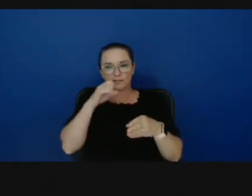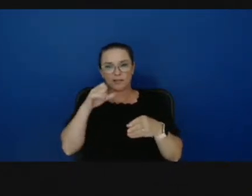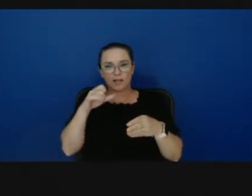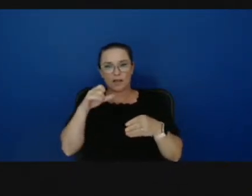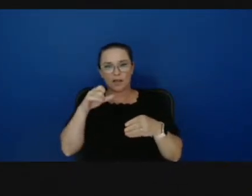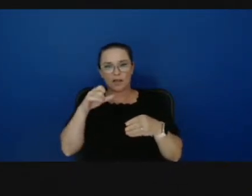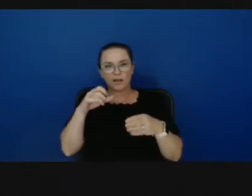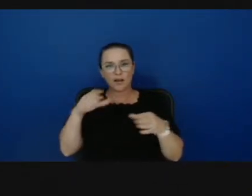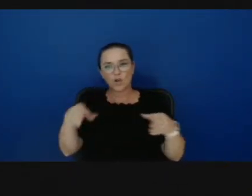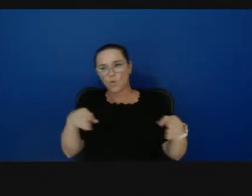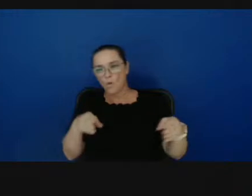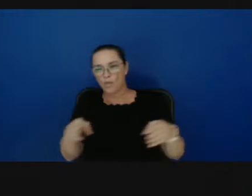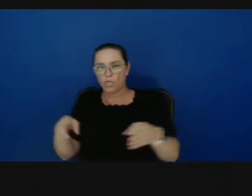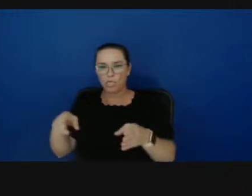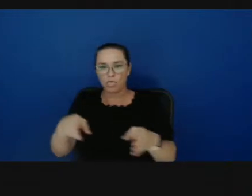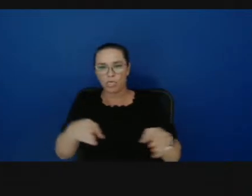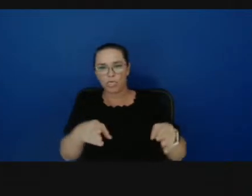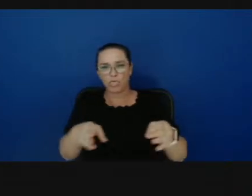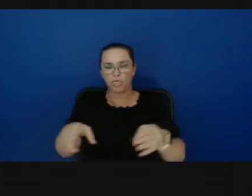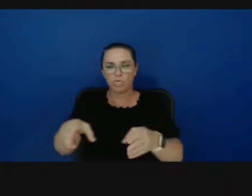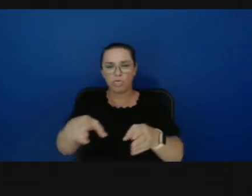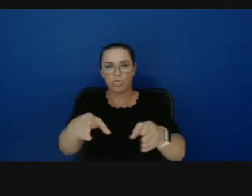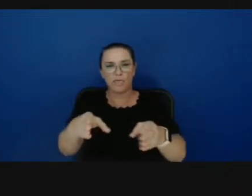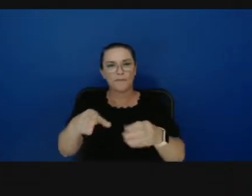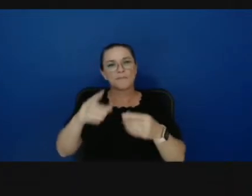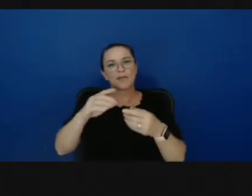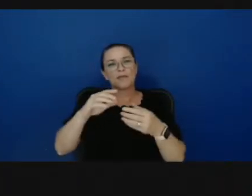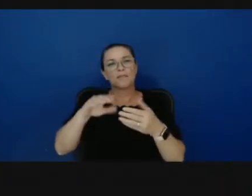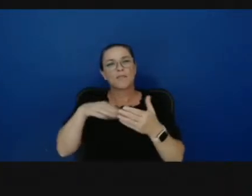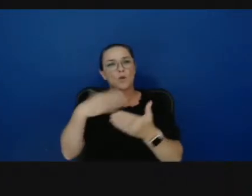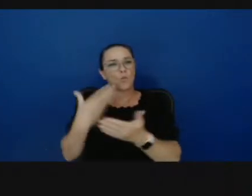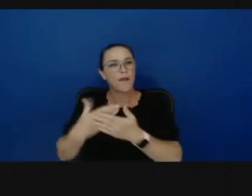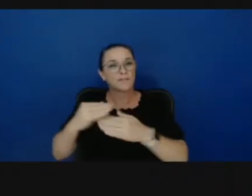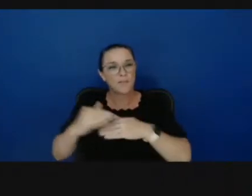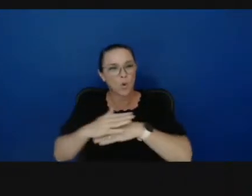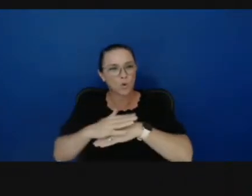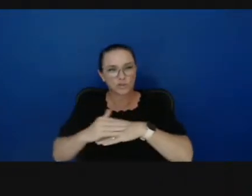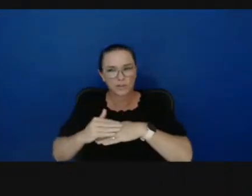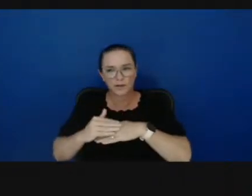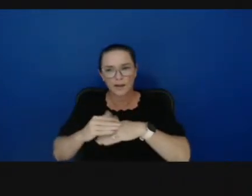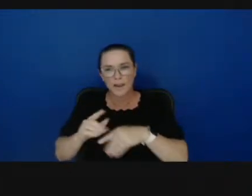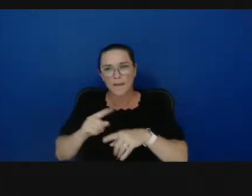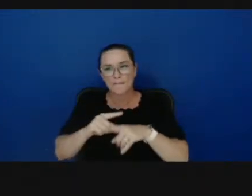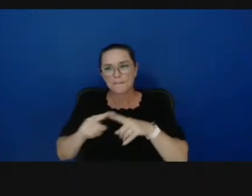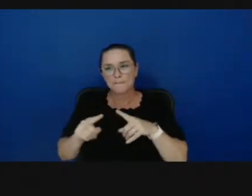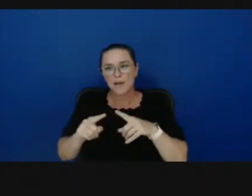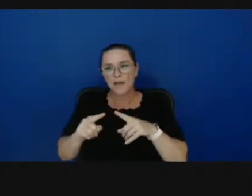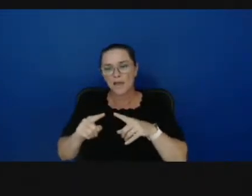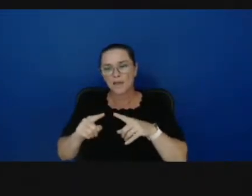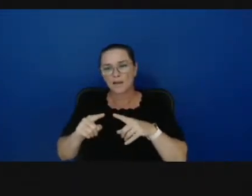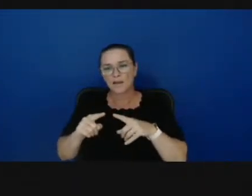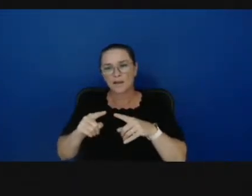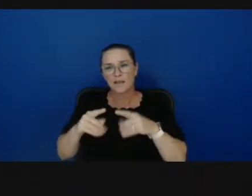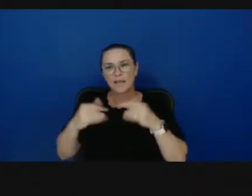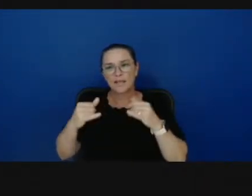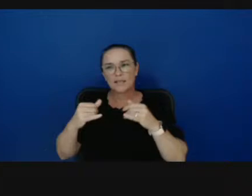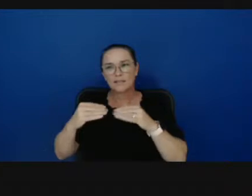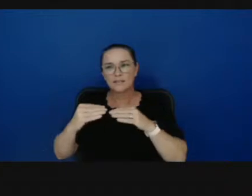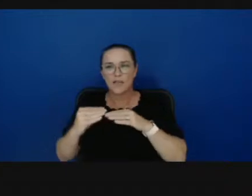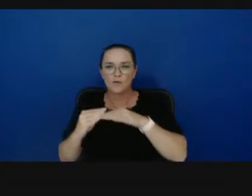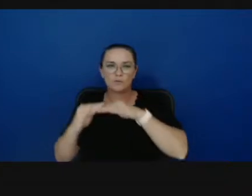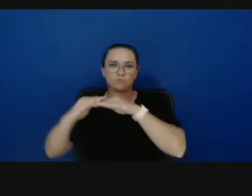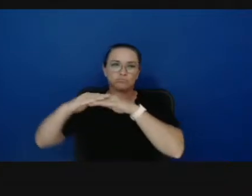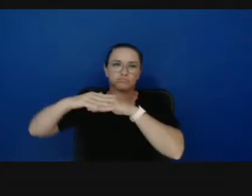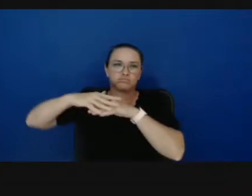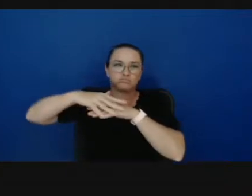tube-like system in the lava delta, which then percolates the lava out into the ocean, but is reset and is flowing on top of the